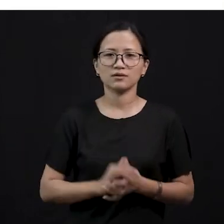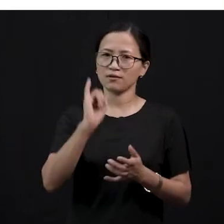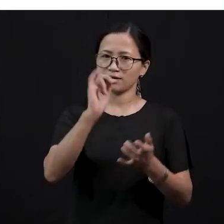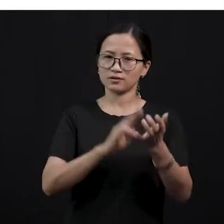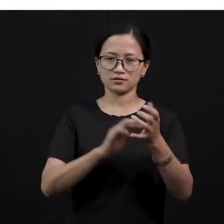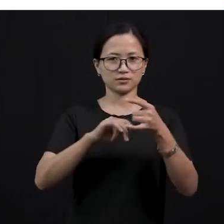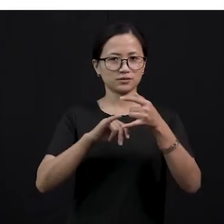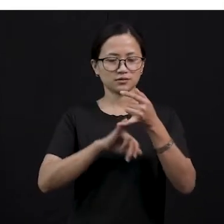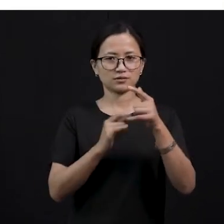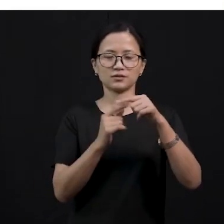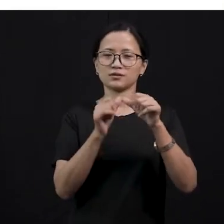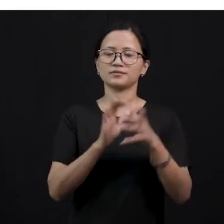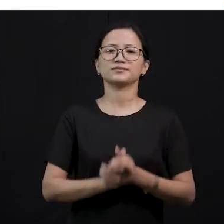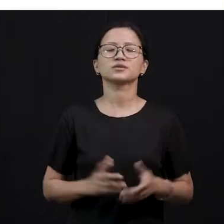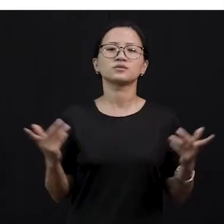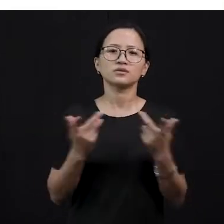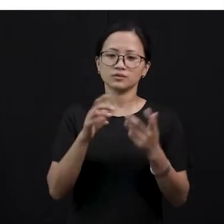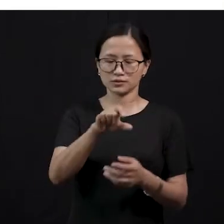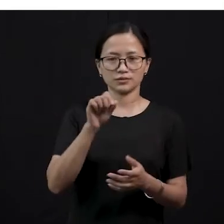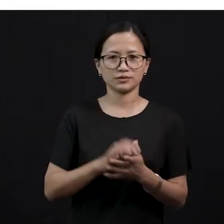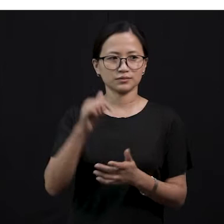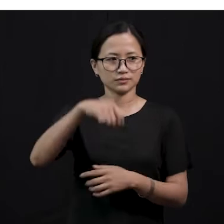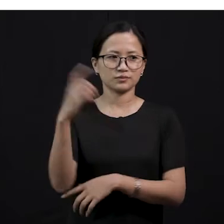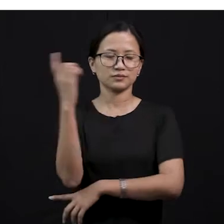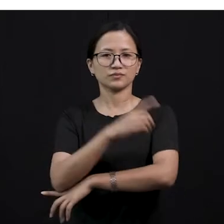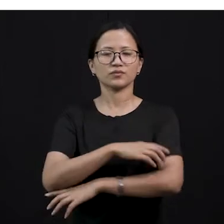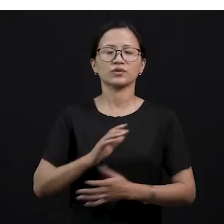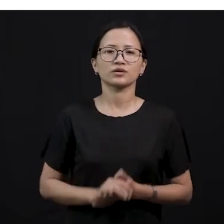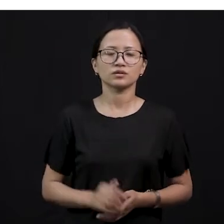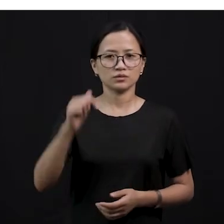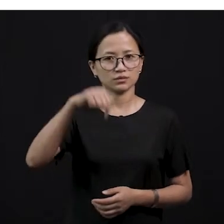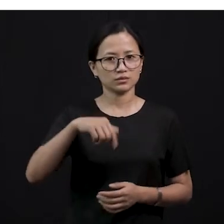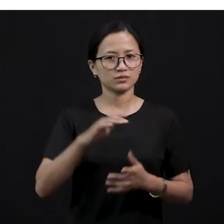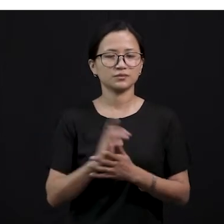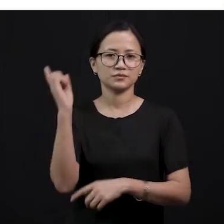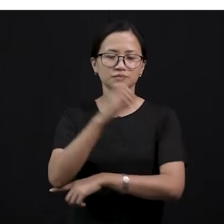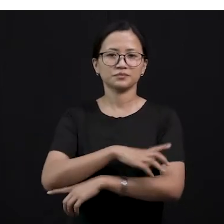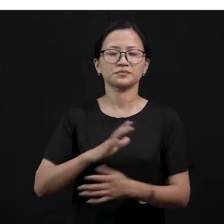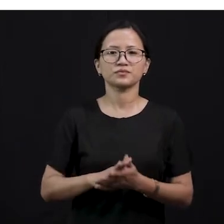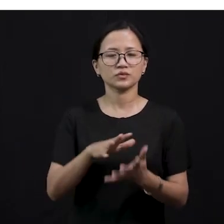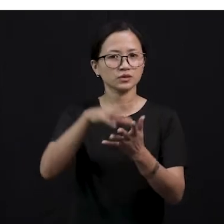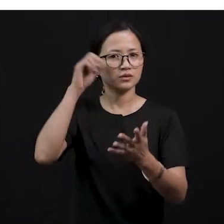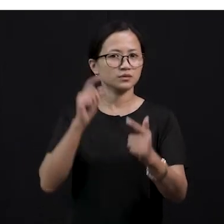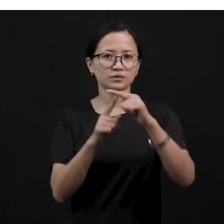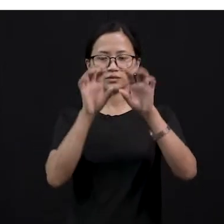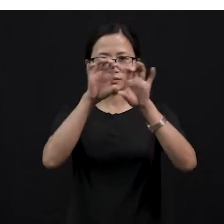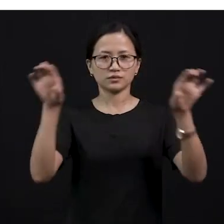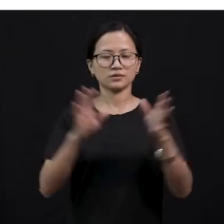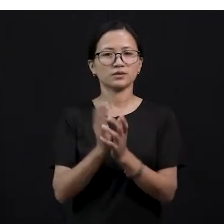Insta? So let's find out what we have in store for you today. So today the learning topic